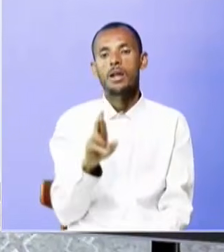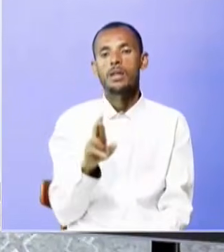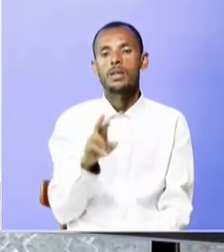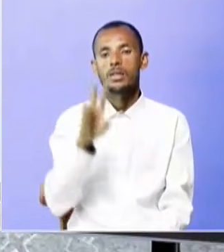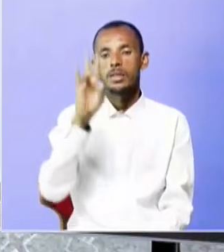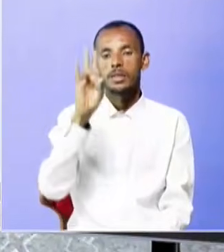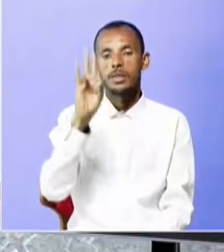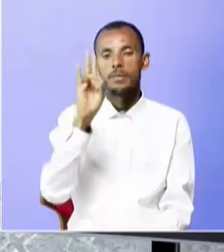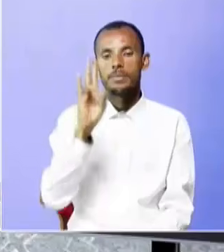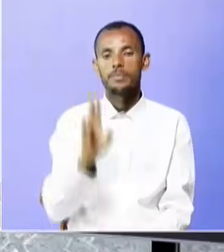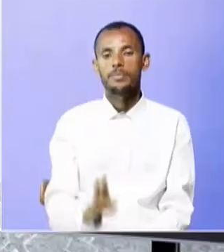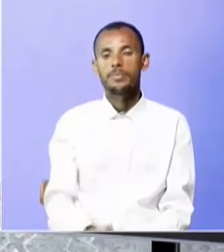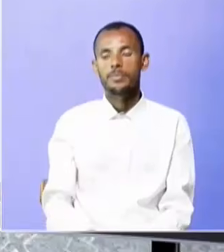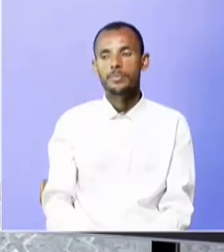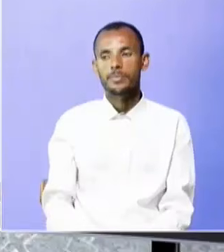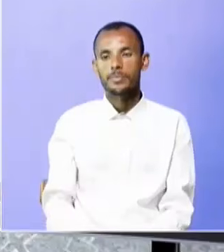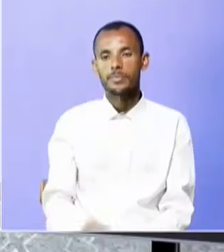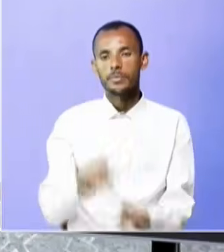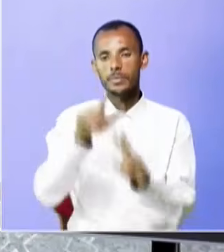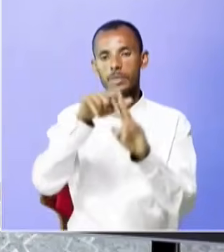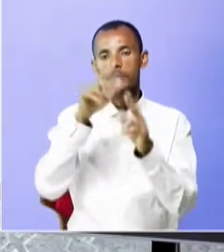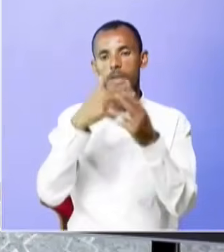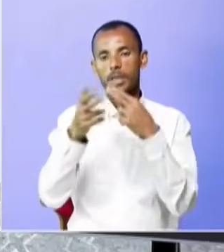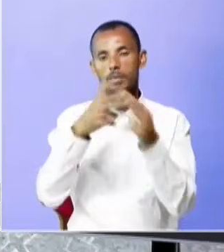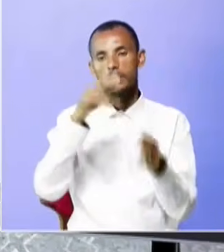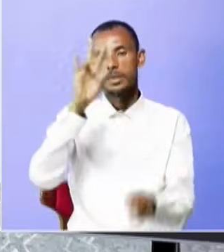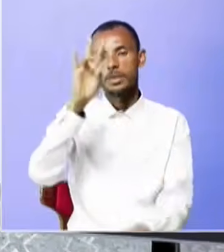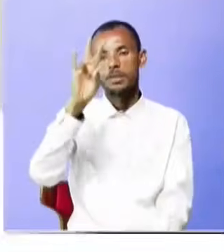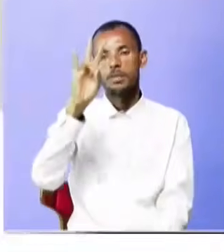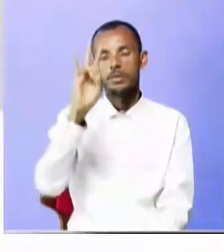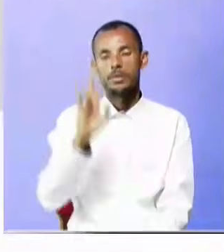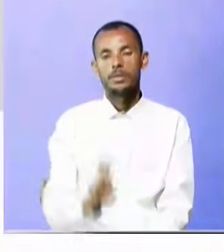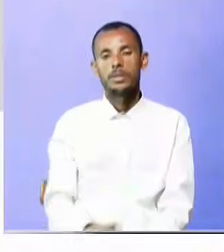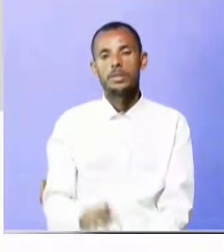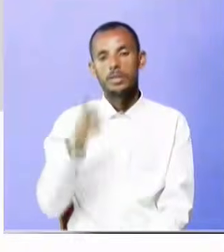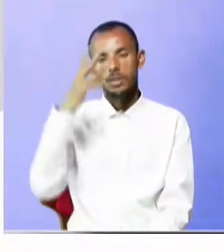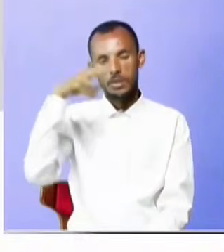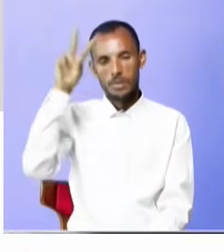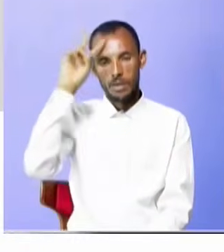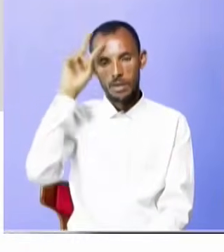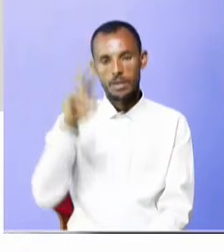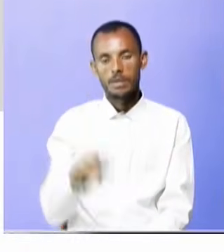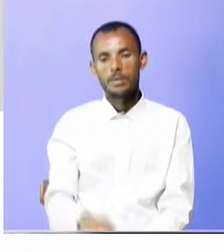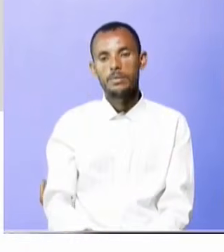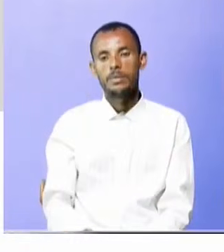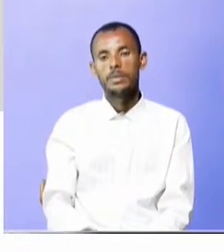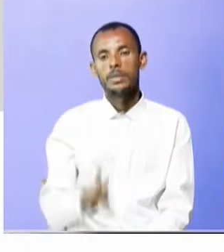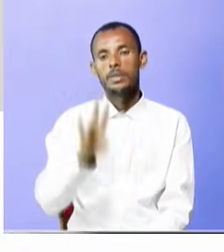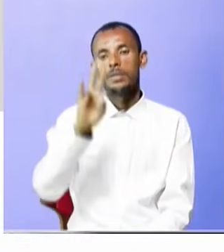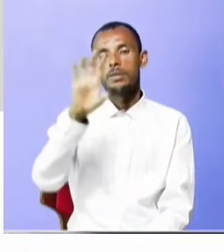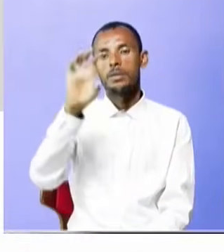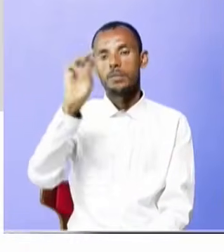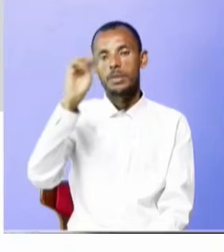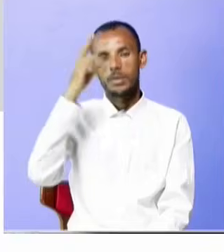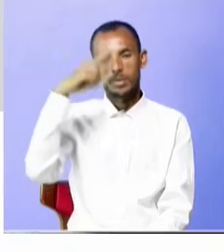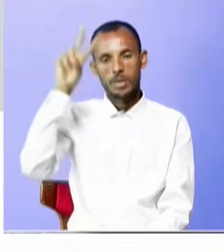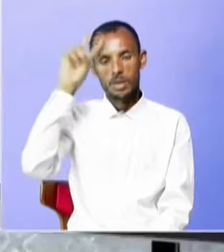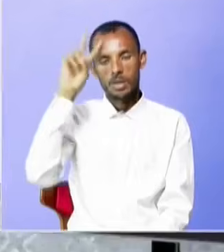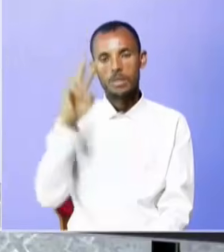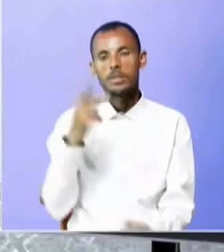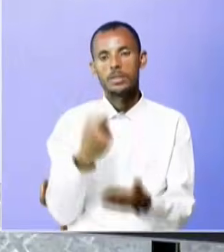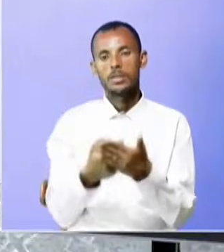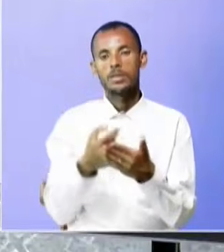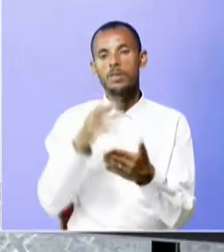7. Okay, pi times 7 square. Okay, 7 centimeter square. So this